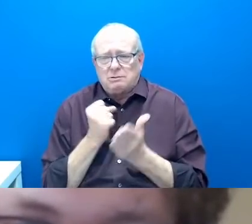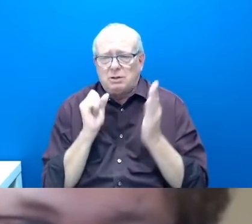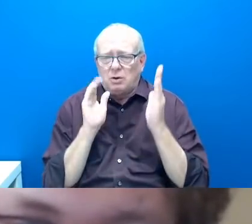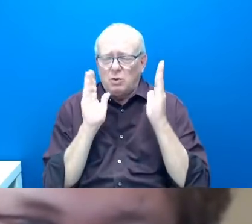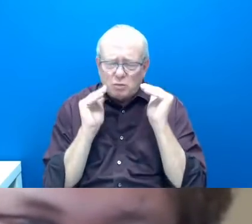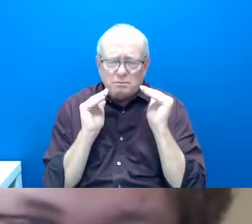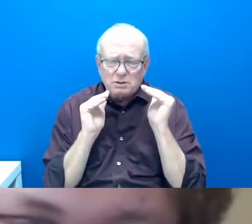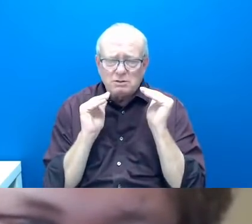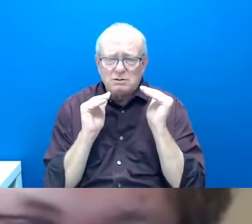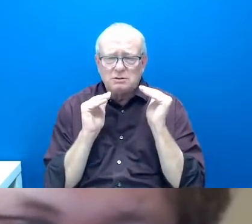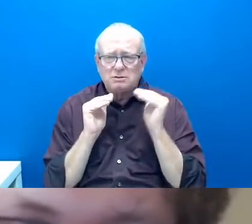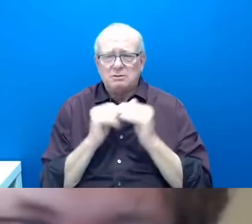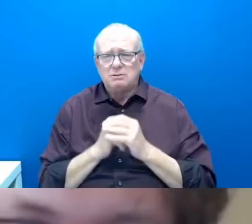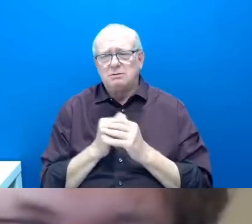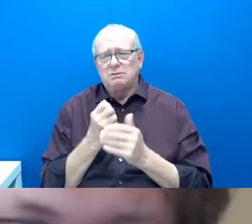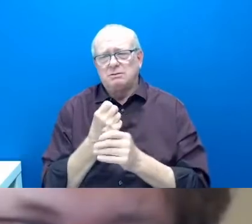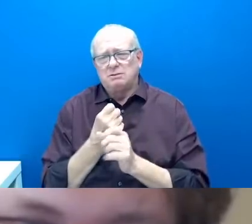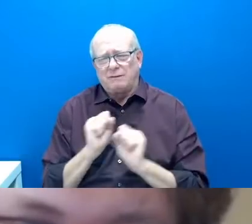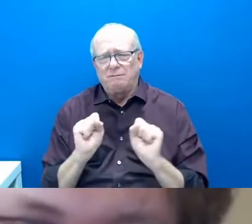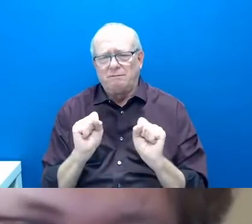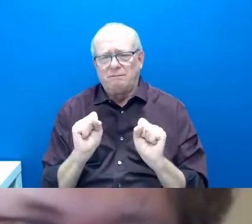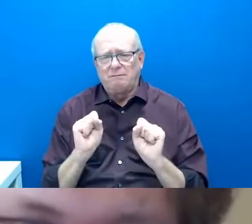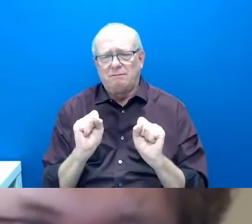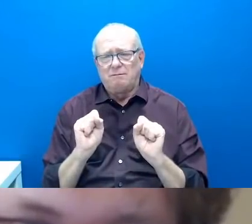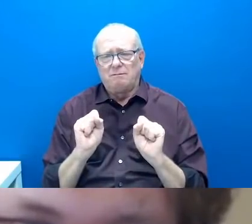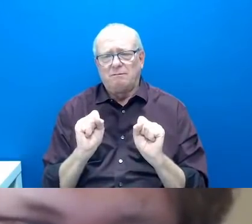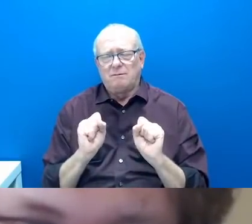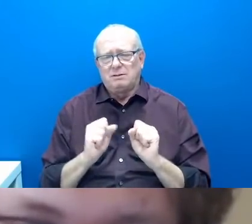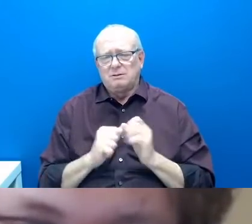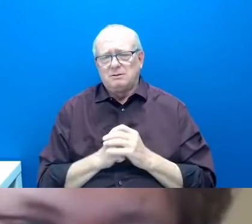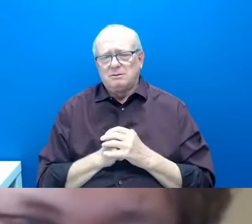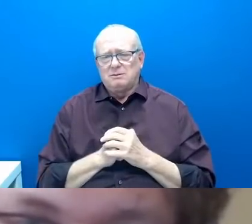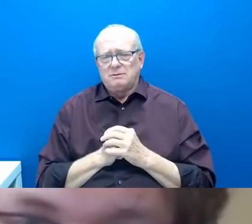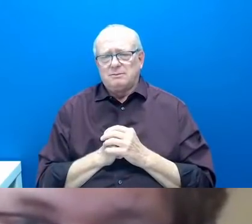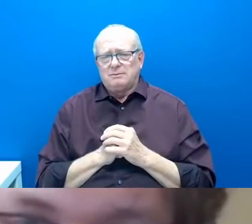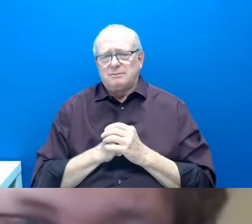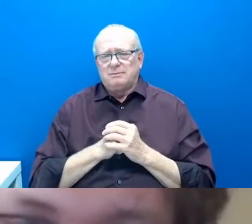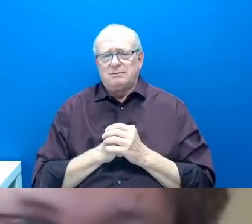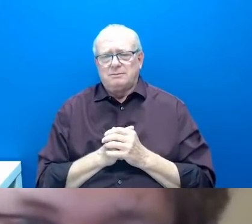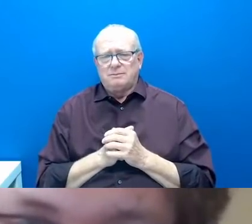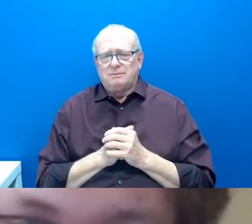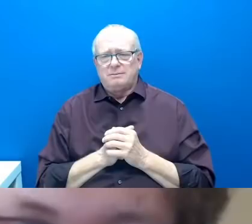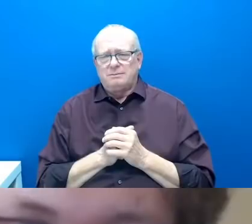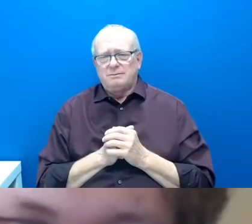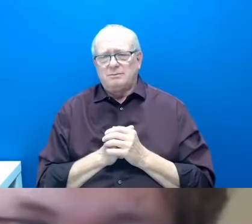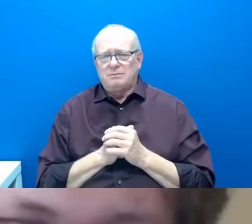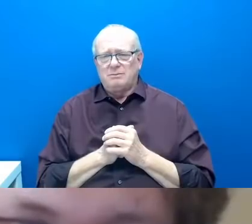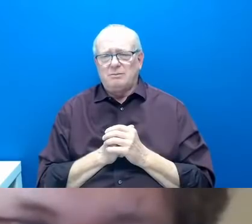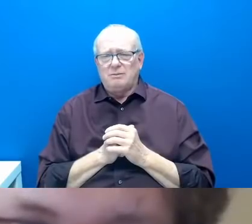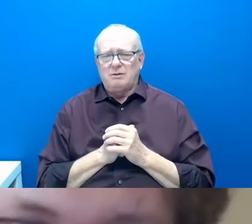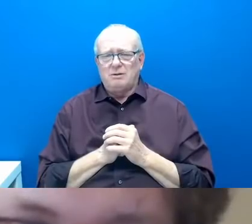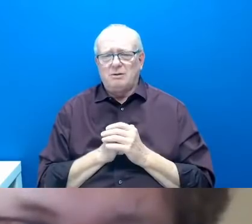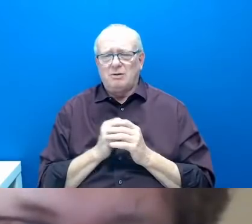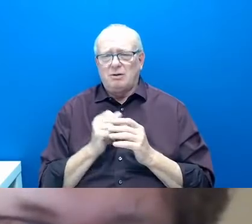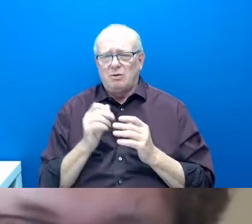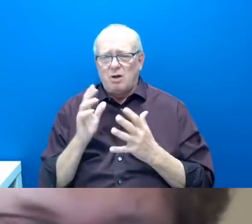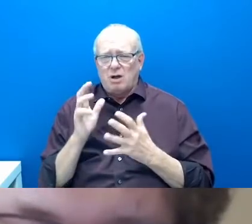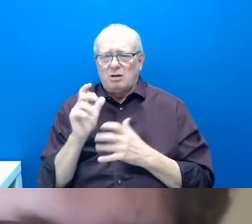that you will get to safely move to the universe of